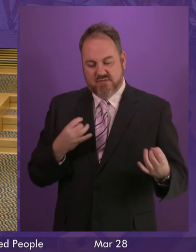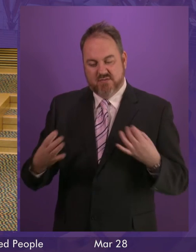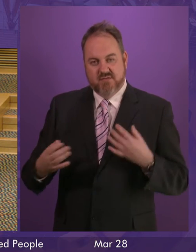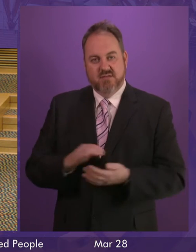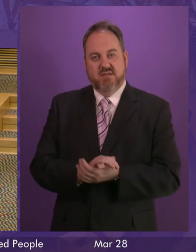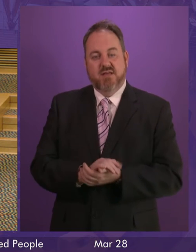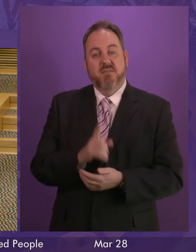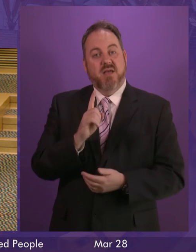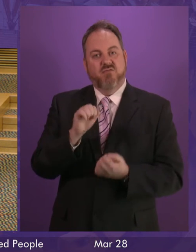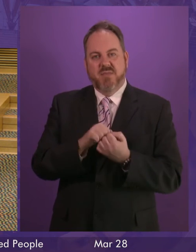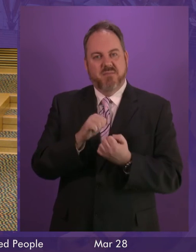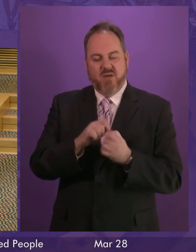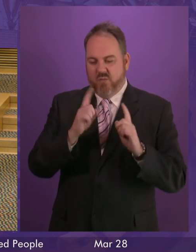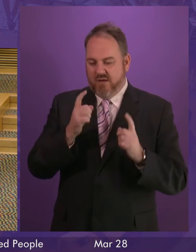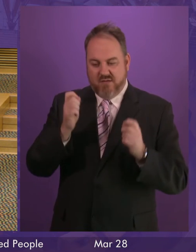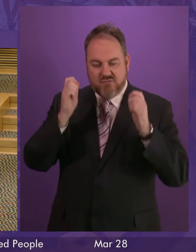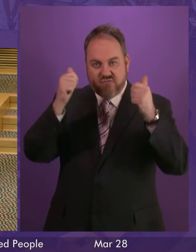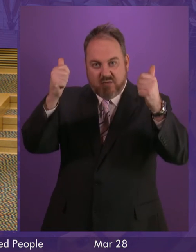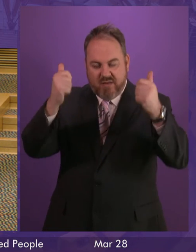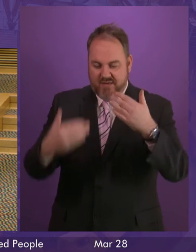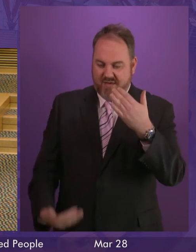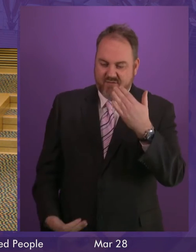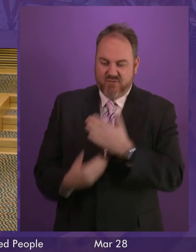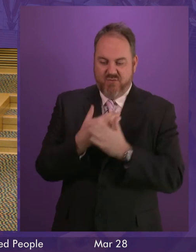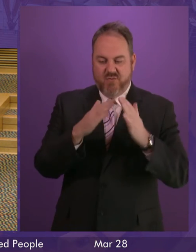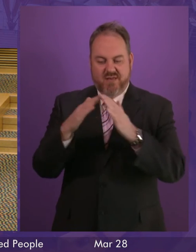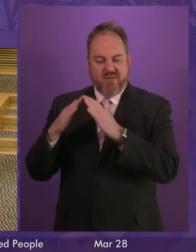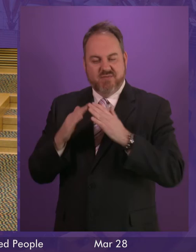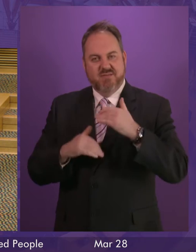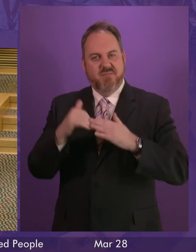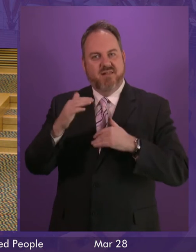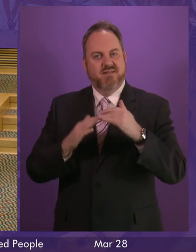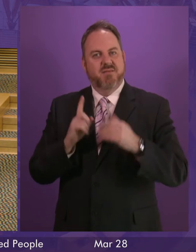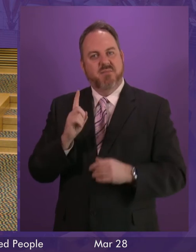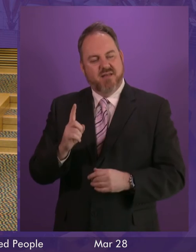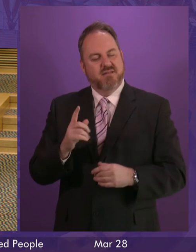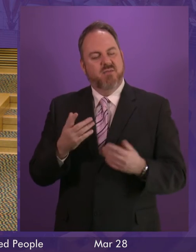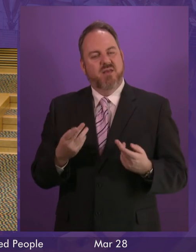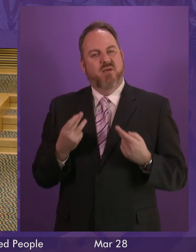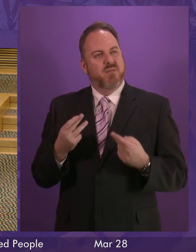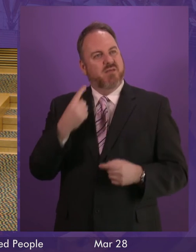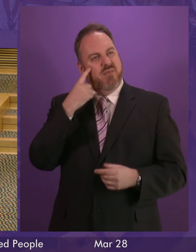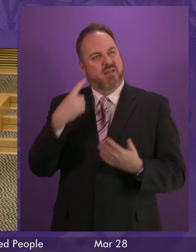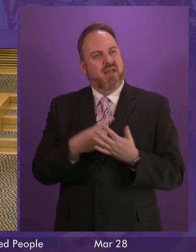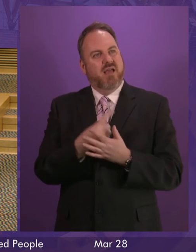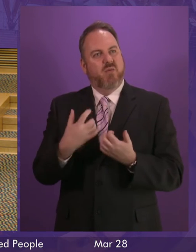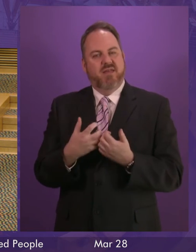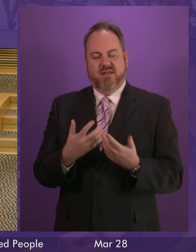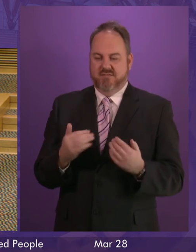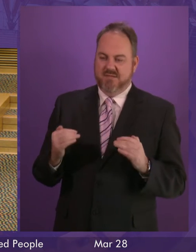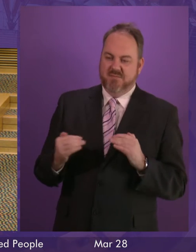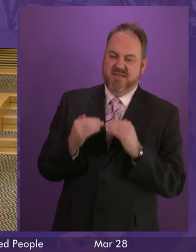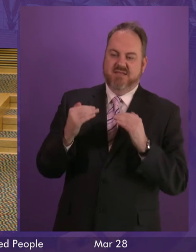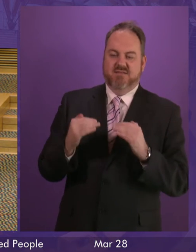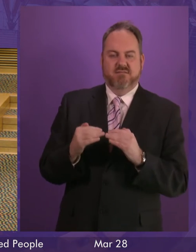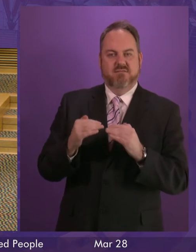we can't just build houses tomorrow, we are engaging with our partners to plan together how our homes and communities meet the needs of our changing communities by